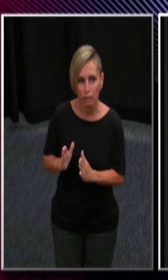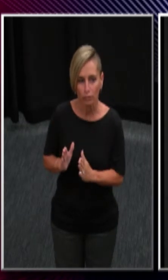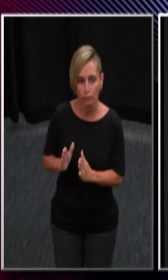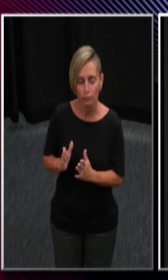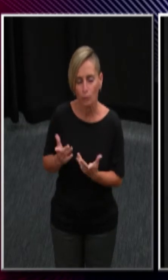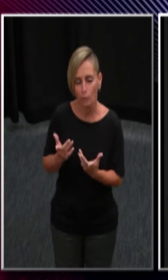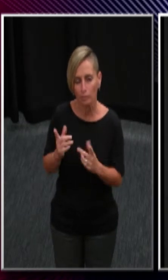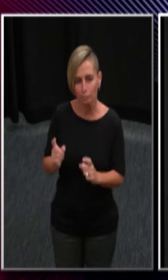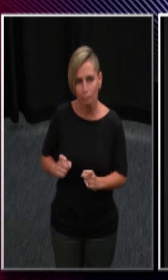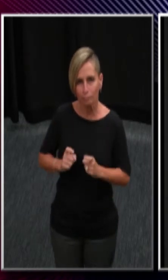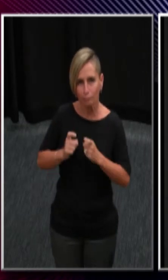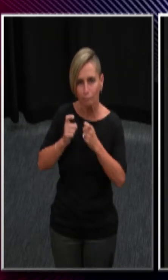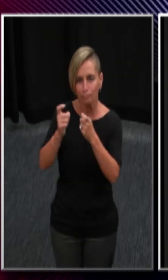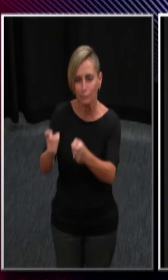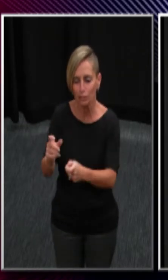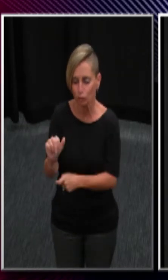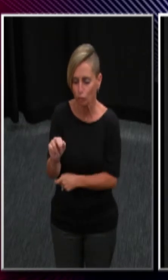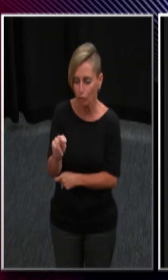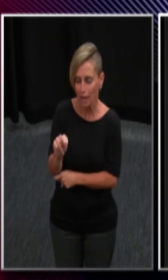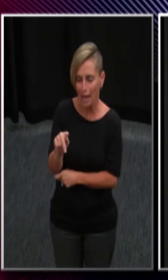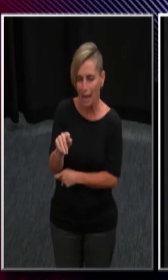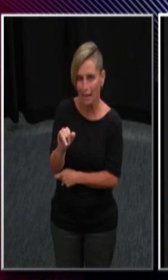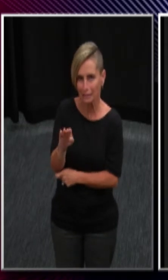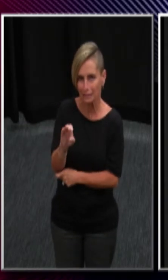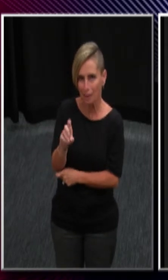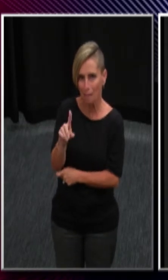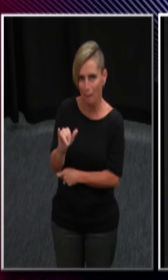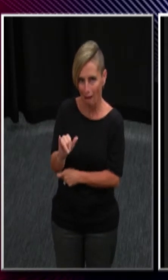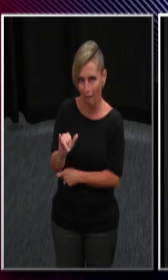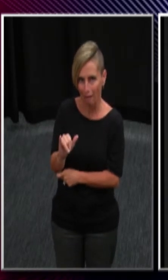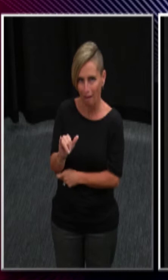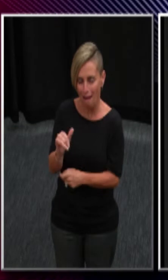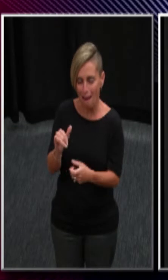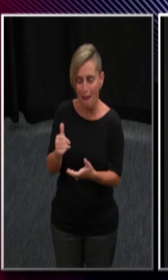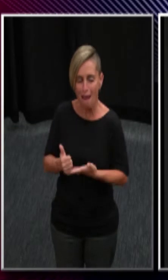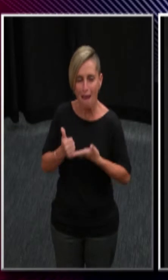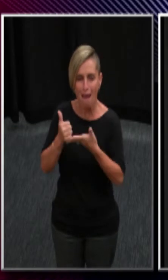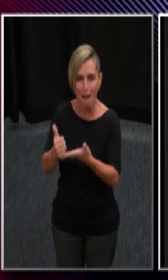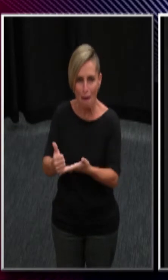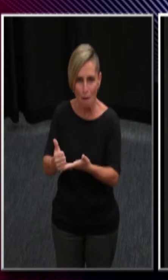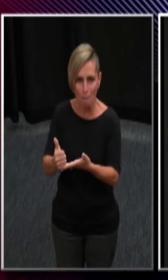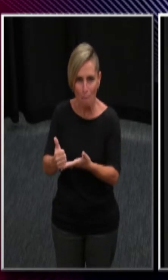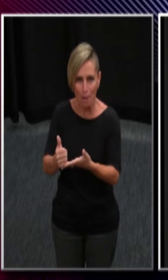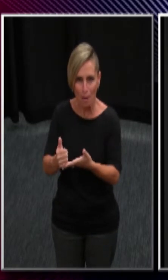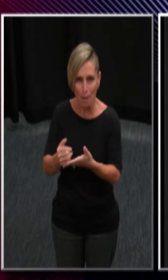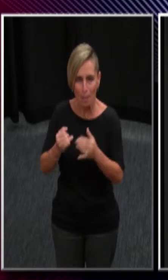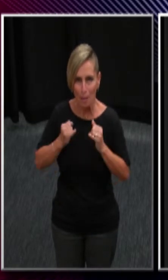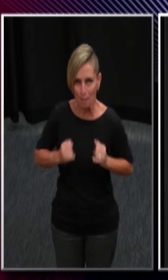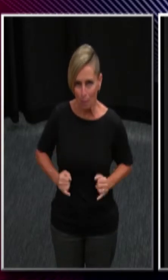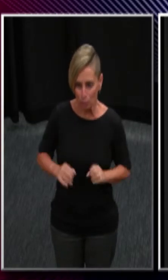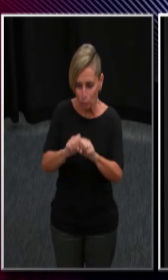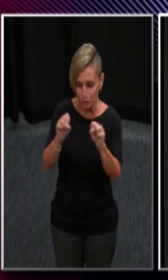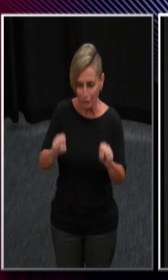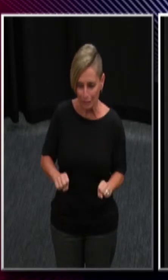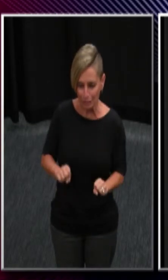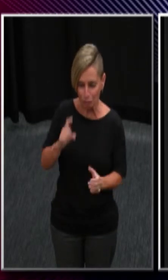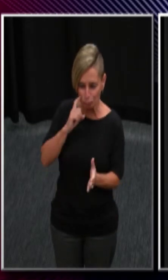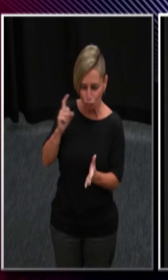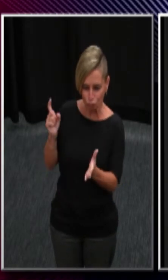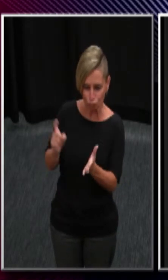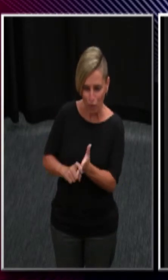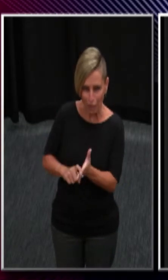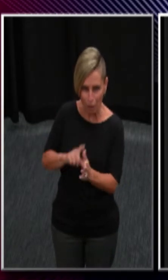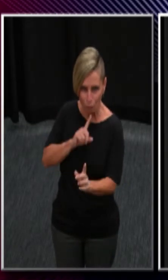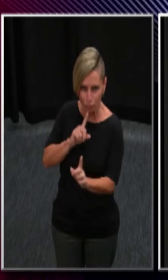The administered antibodies help the immune system recognize and respond effectively to the virus. According